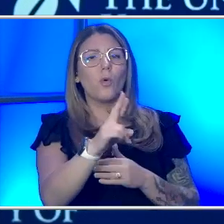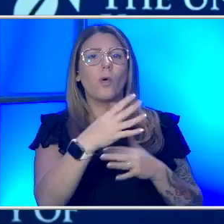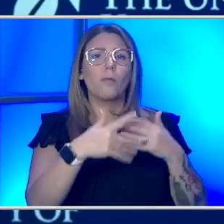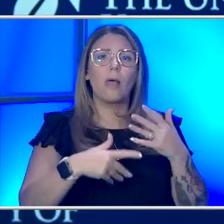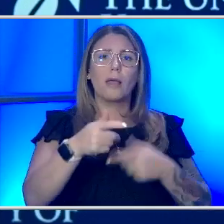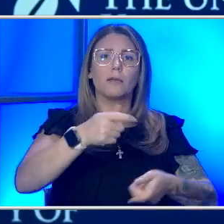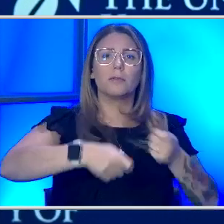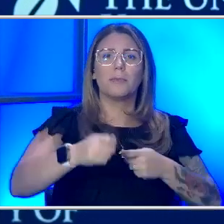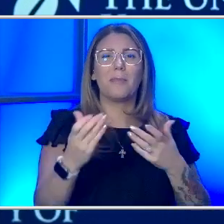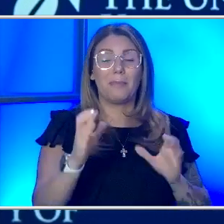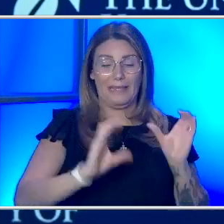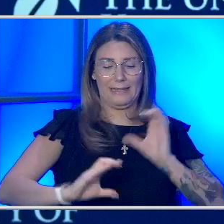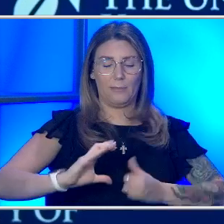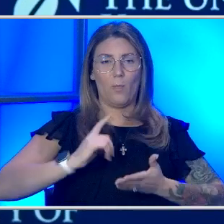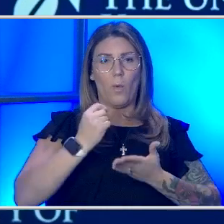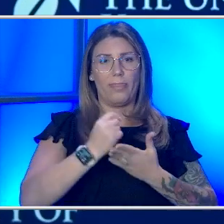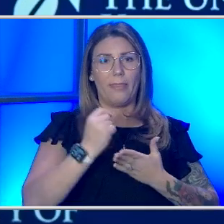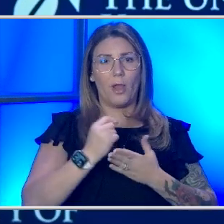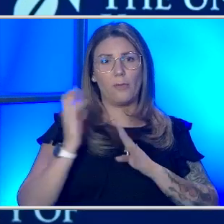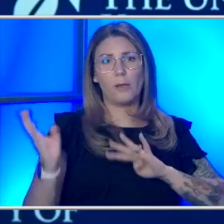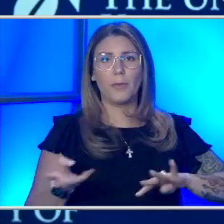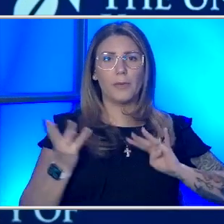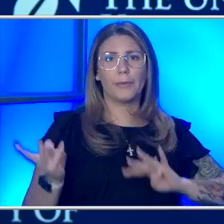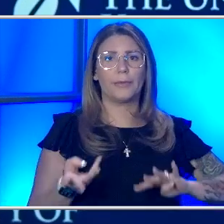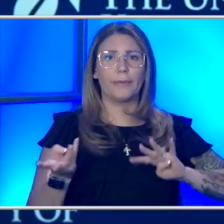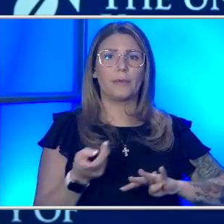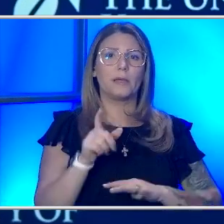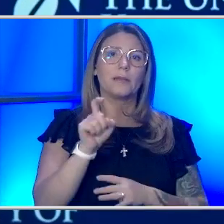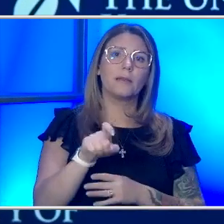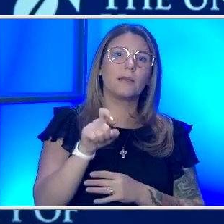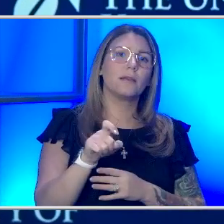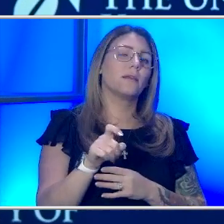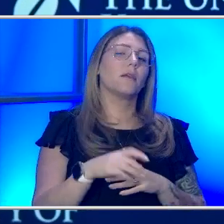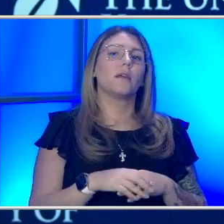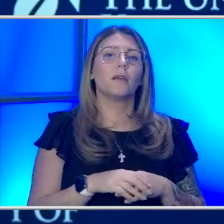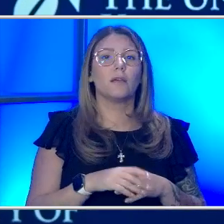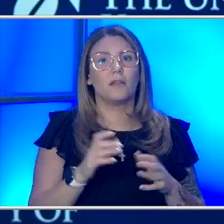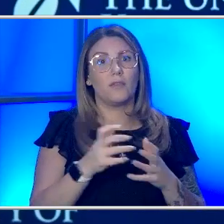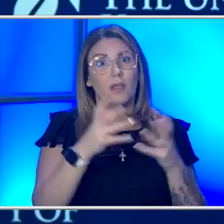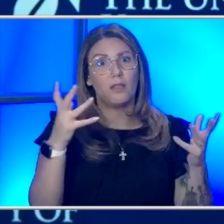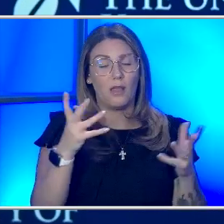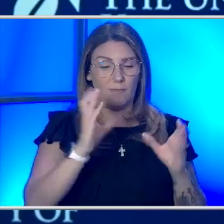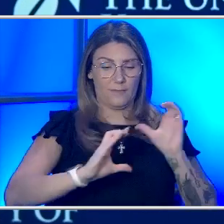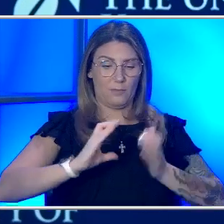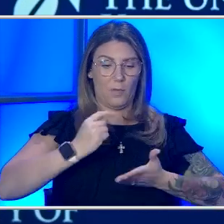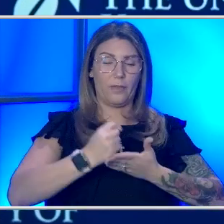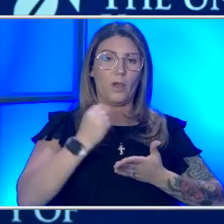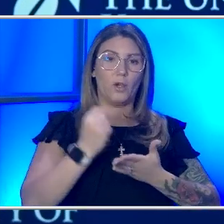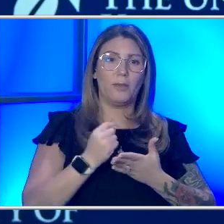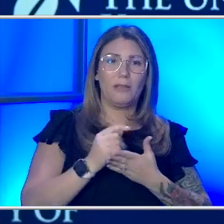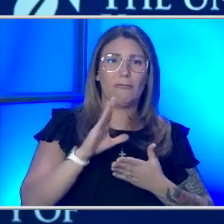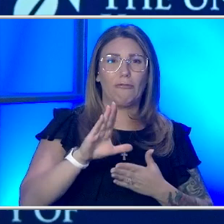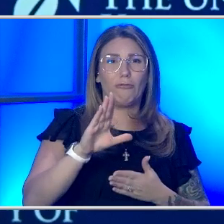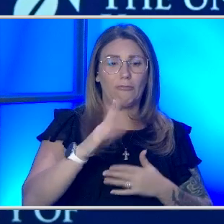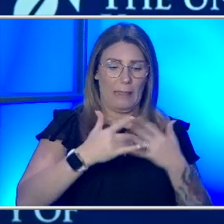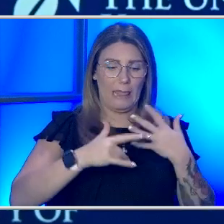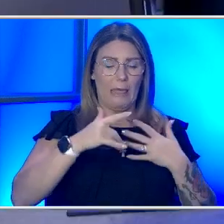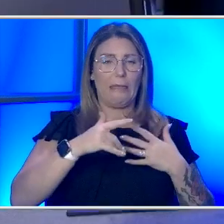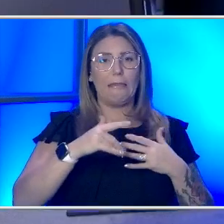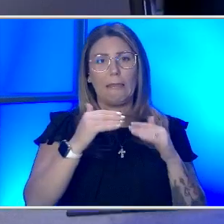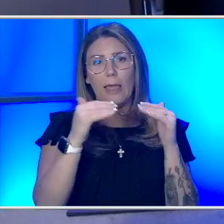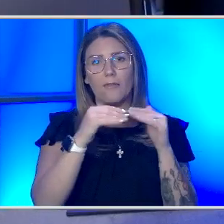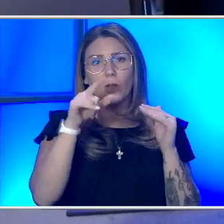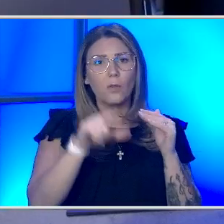chemotherapy. So they are obviously being bombarded with their chemotherapy, and they have low blood levels, so they will get blood as well routinely.